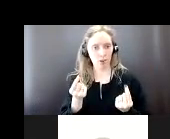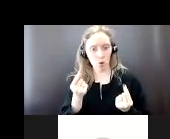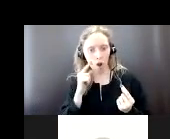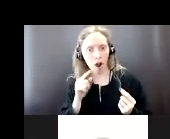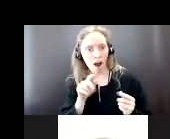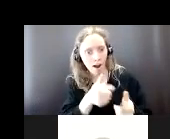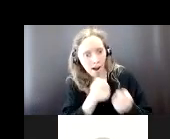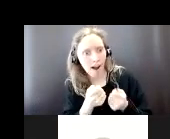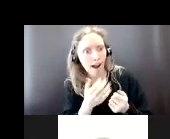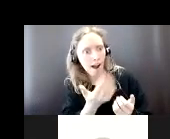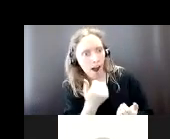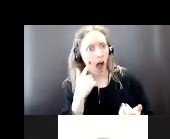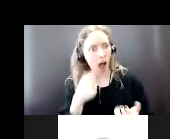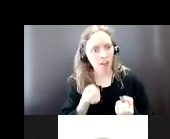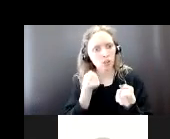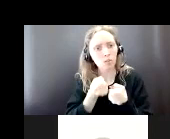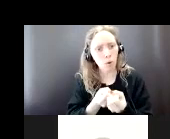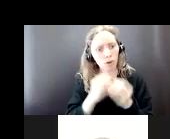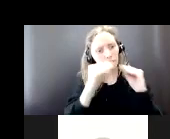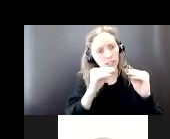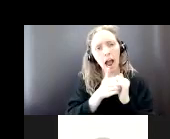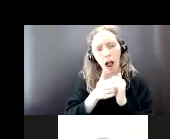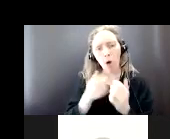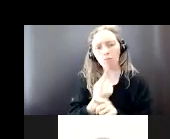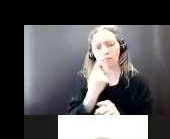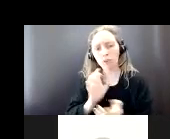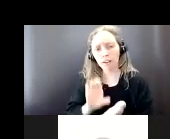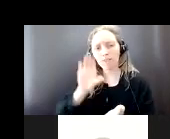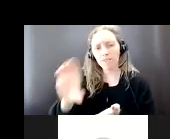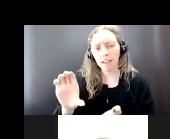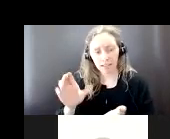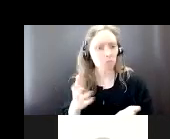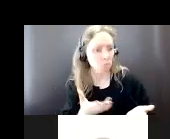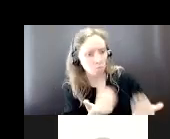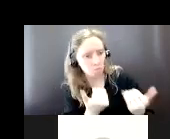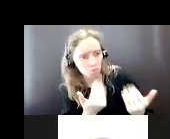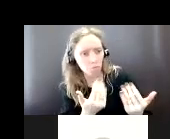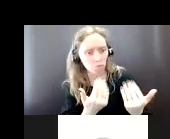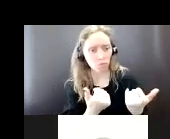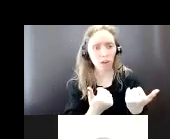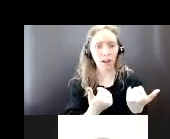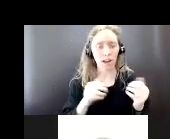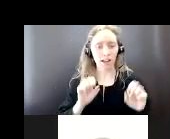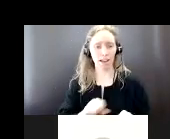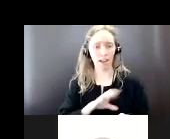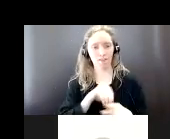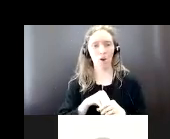in it. You can take part in something called an initial coin offering, sort of like an initial stock offering,